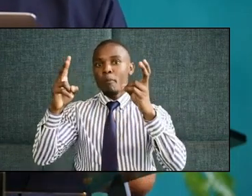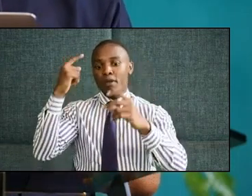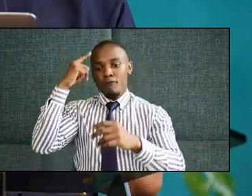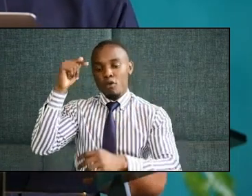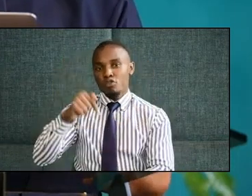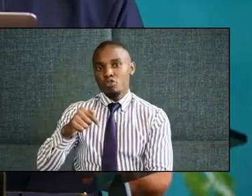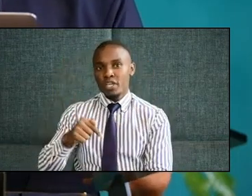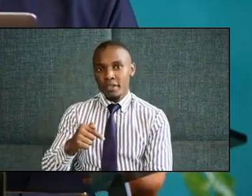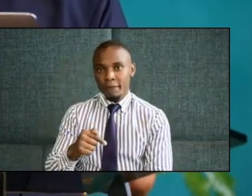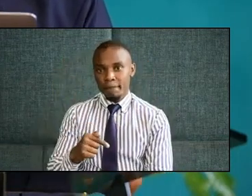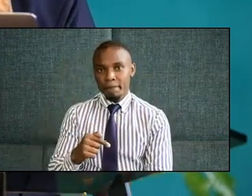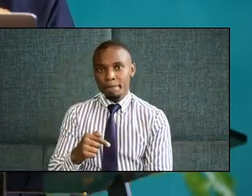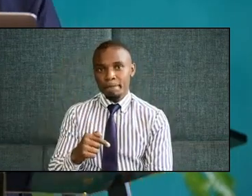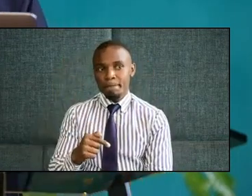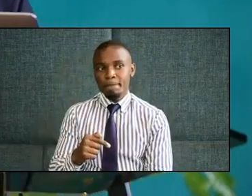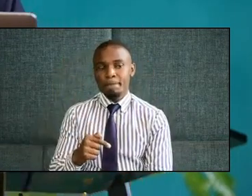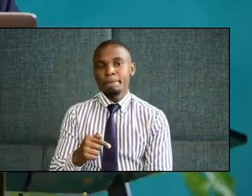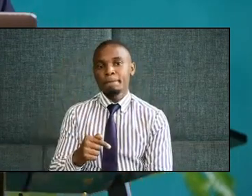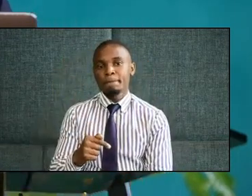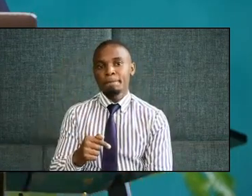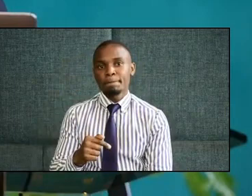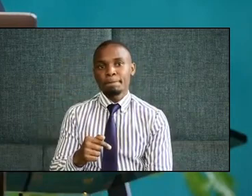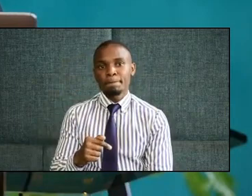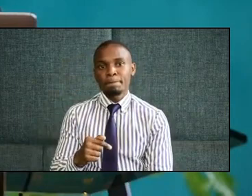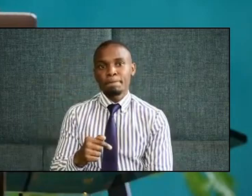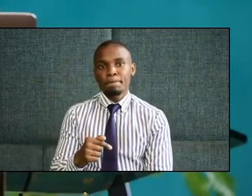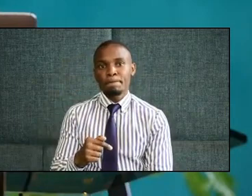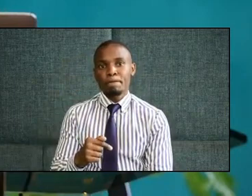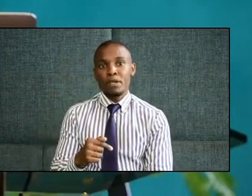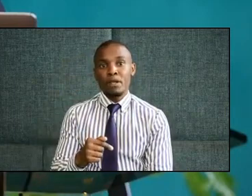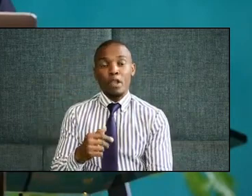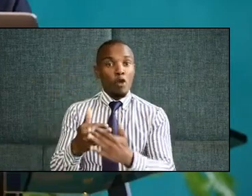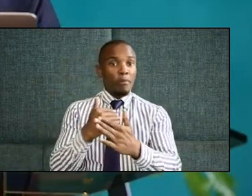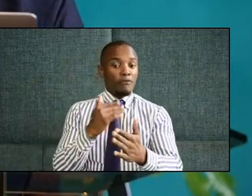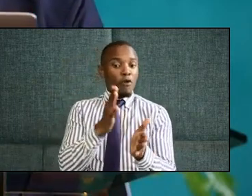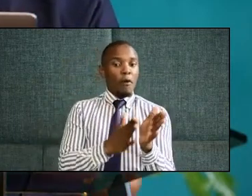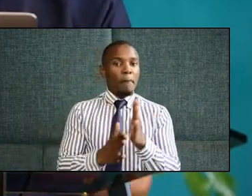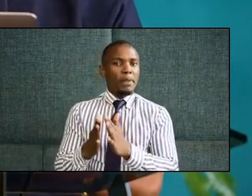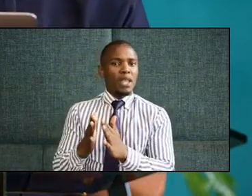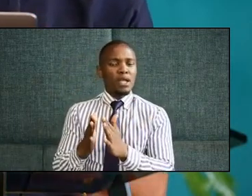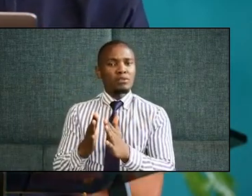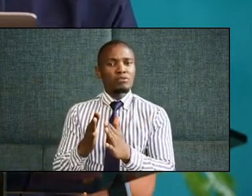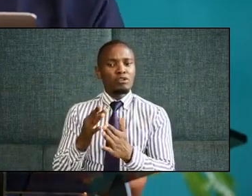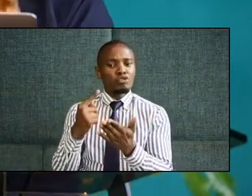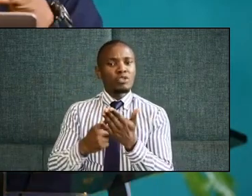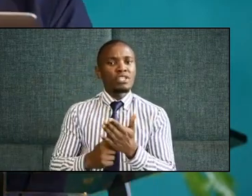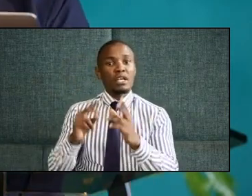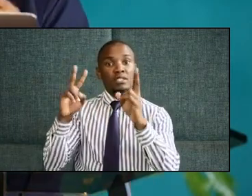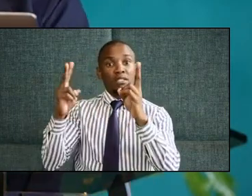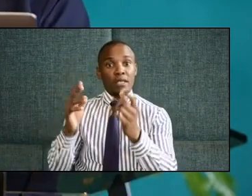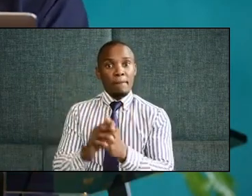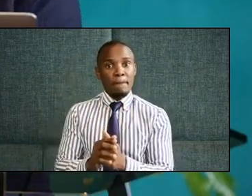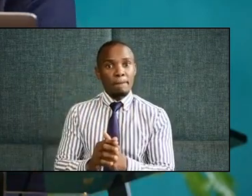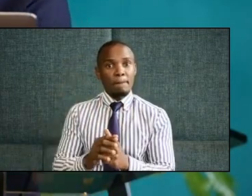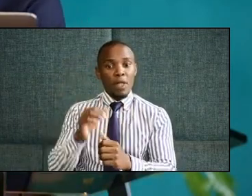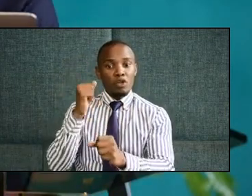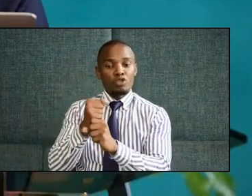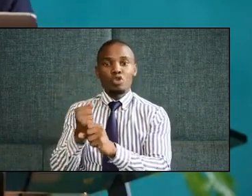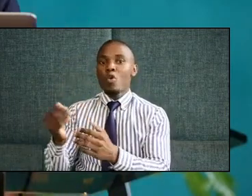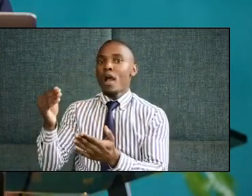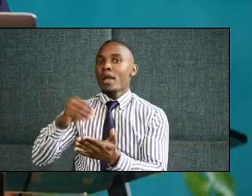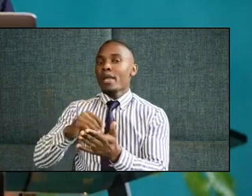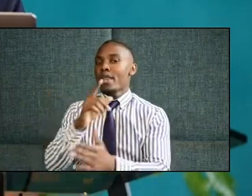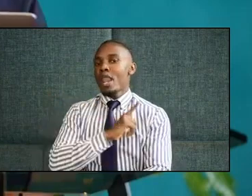today. And instead of talking about the theme or the subject, do it again,